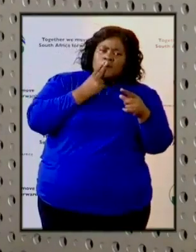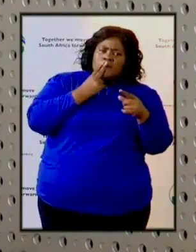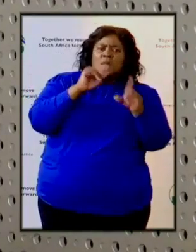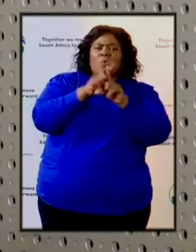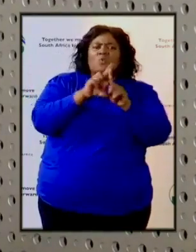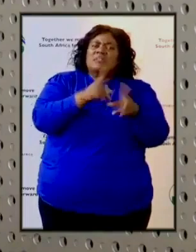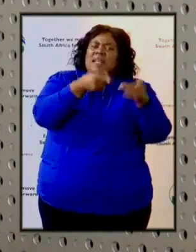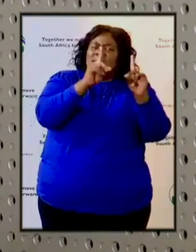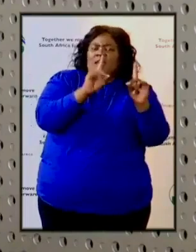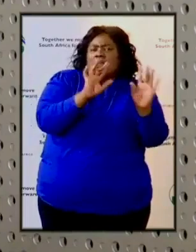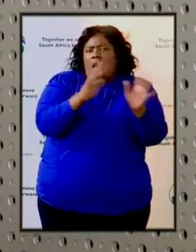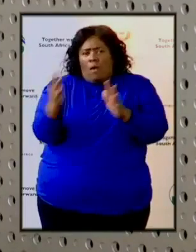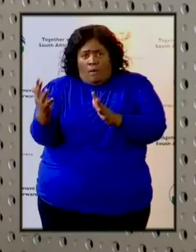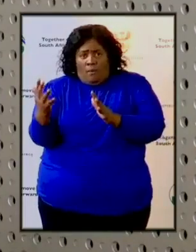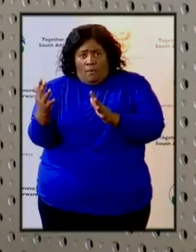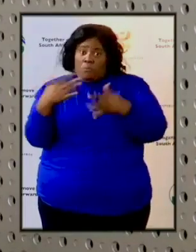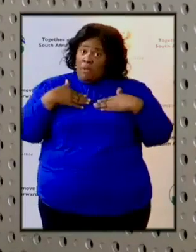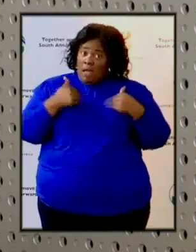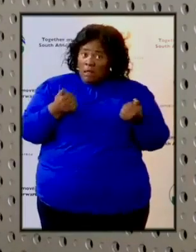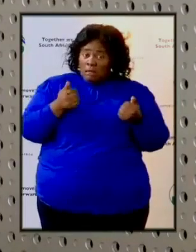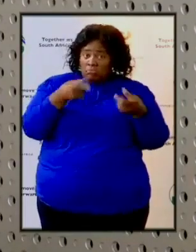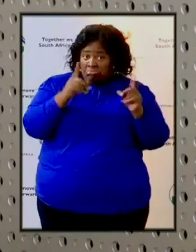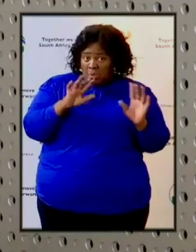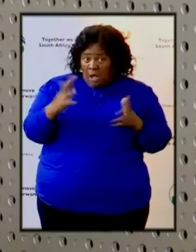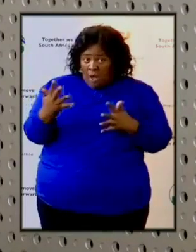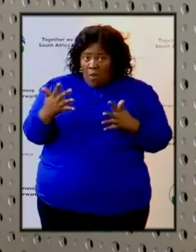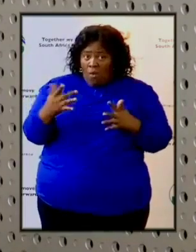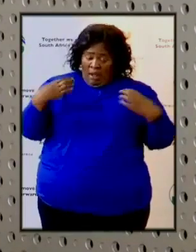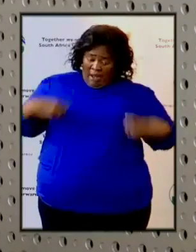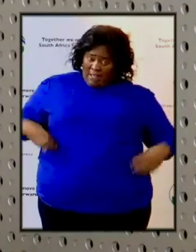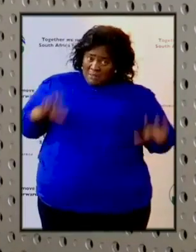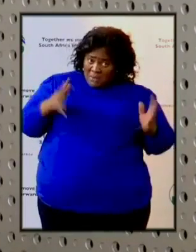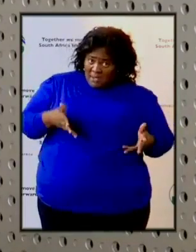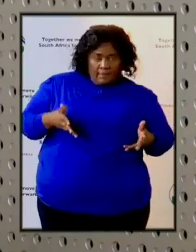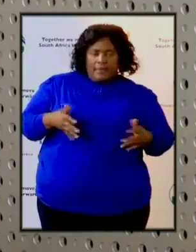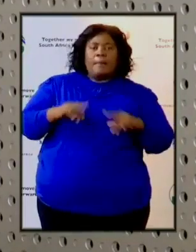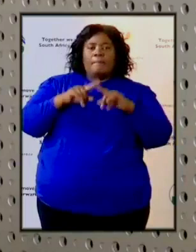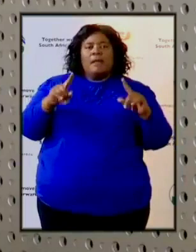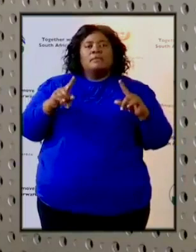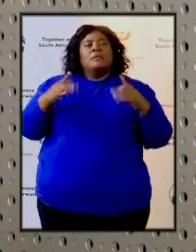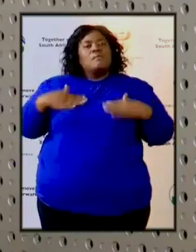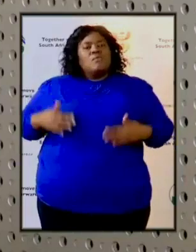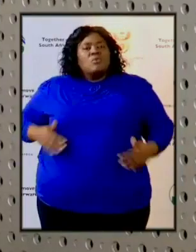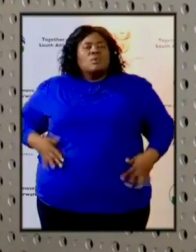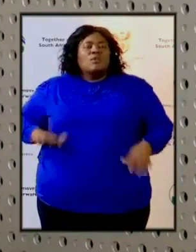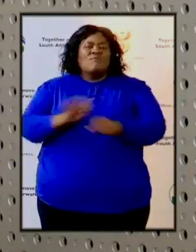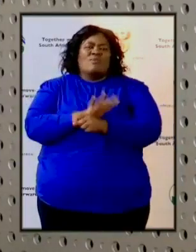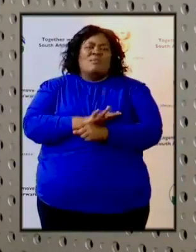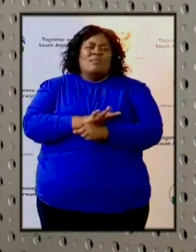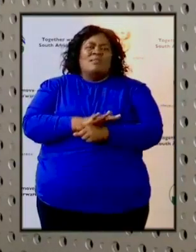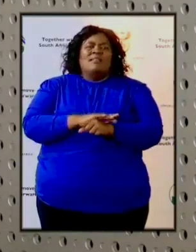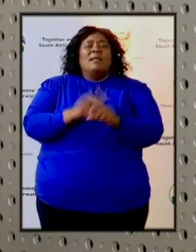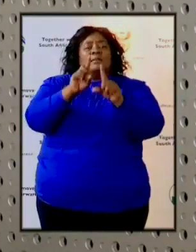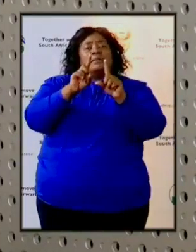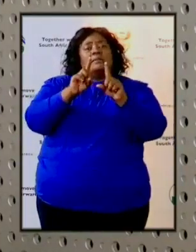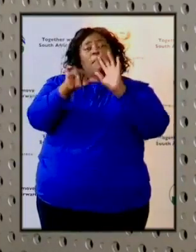hazards, health hazards, not only in the lungs, in other parts of the body, but in particular this time,